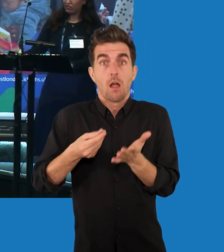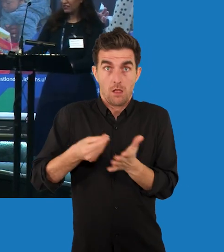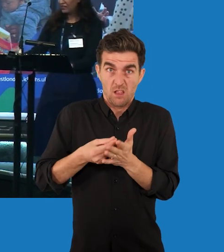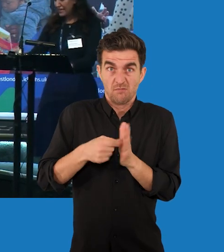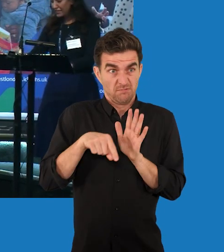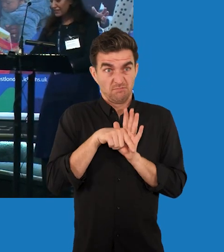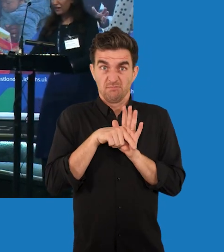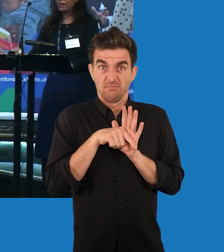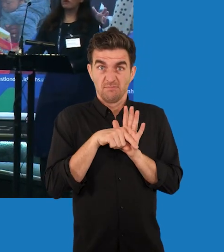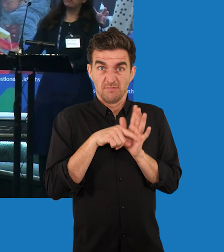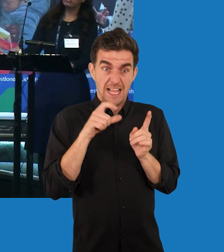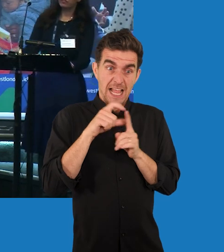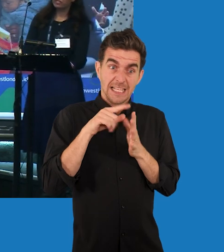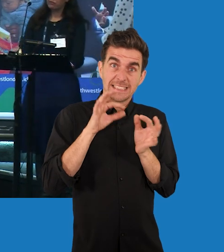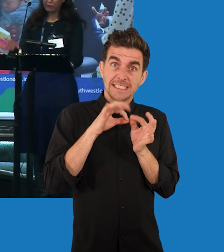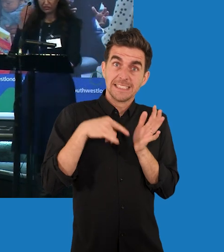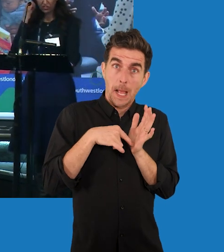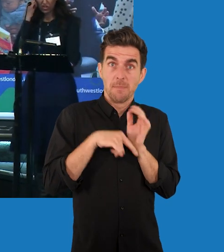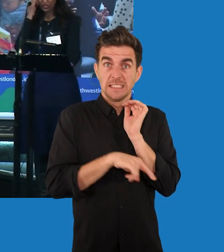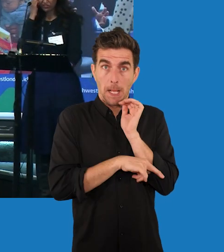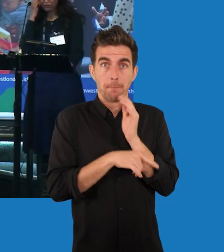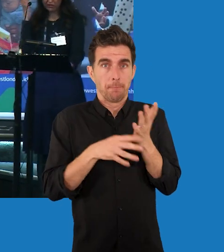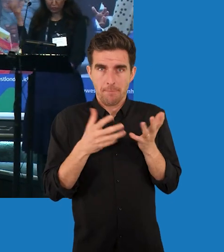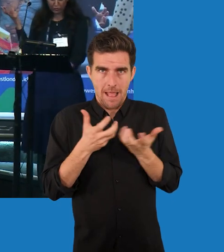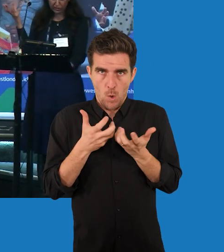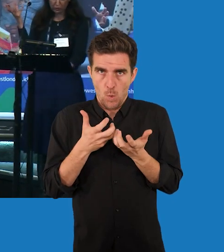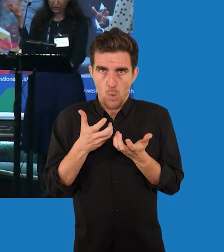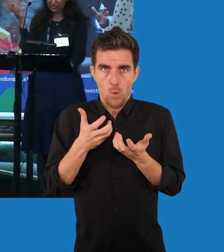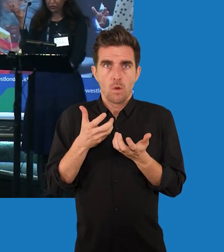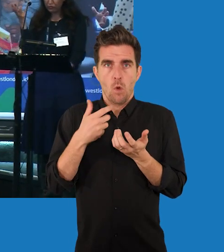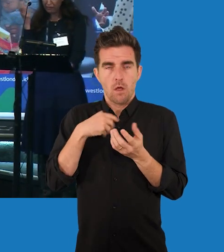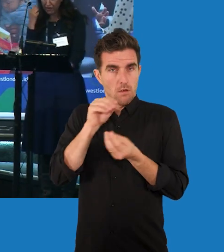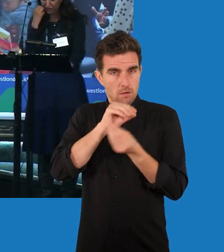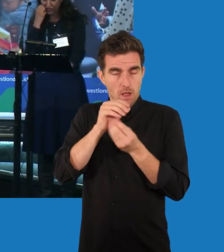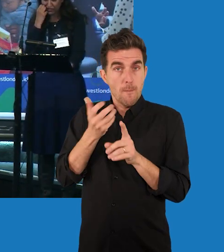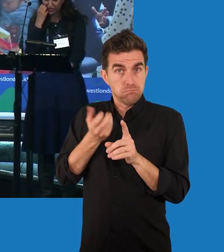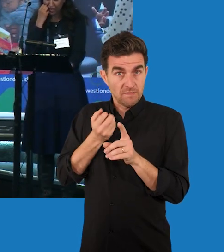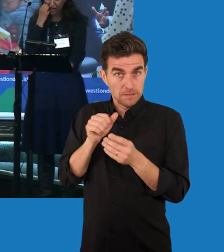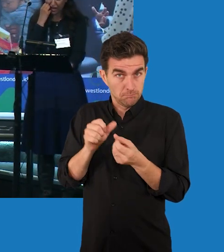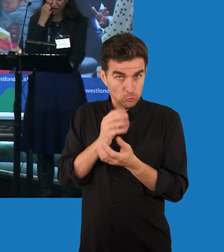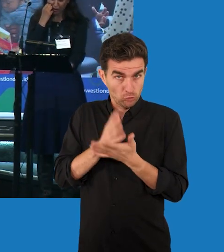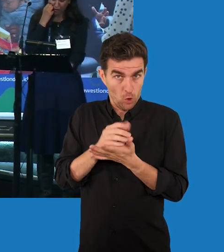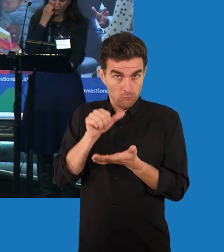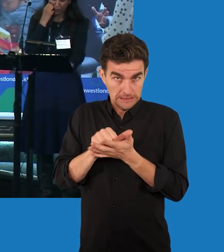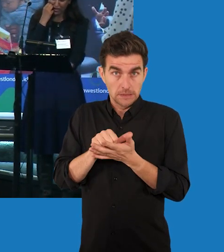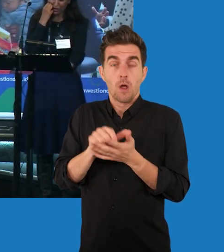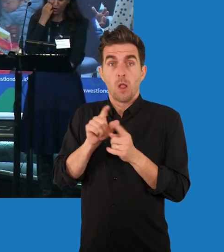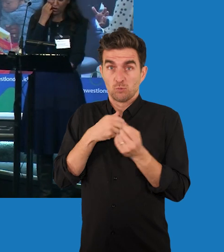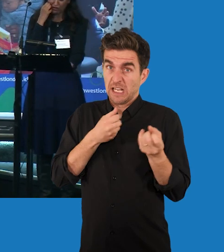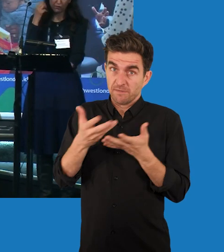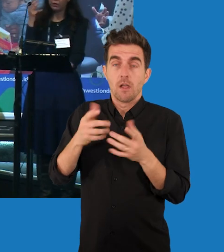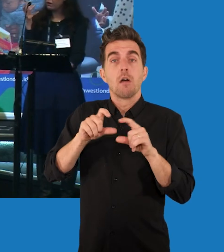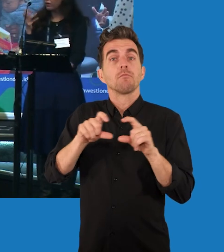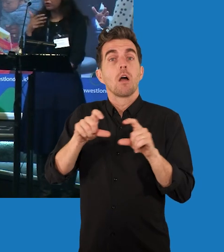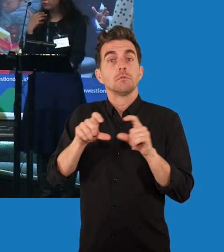With regard to the debt, I arranged for her to have a benefits check just to make sure that she was getting all the right benefits. We got